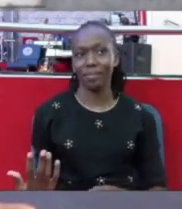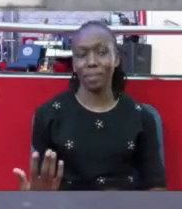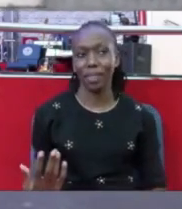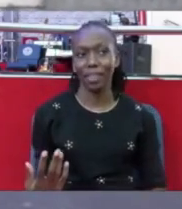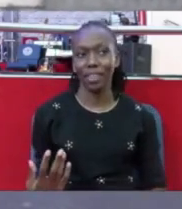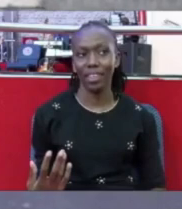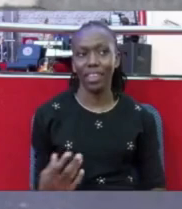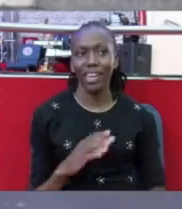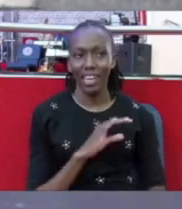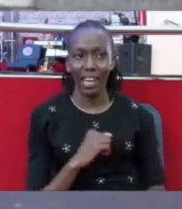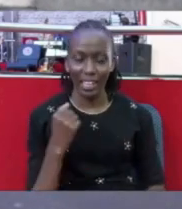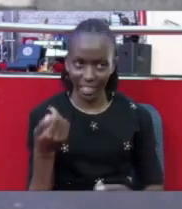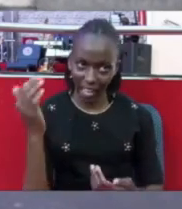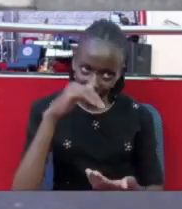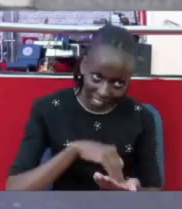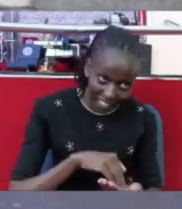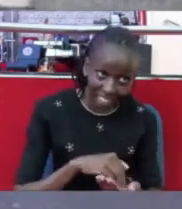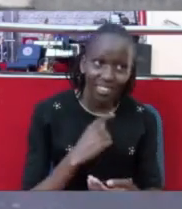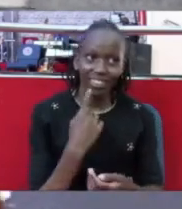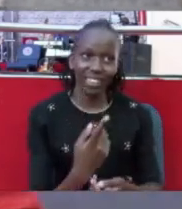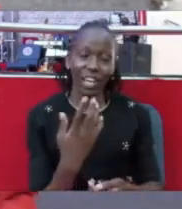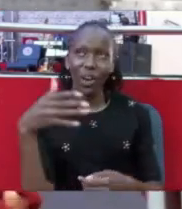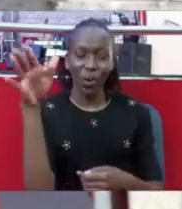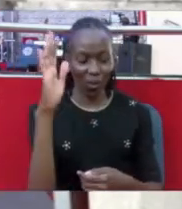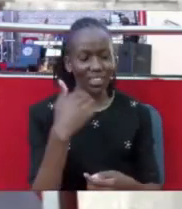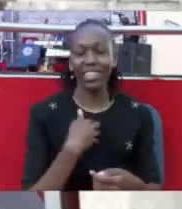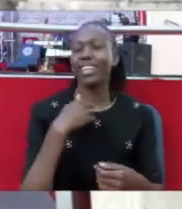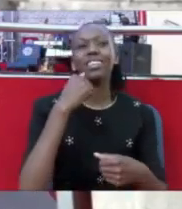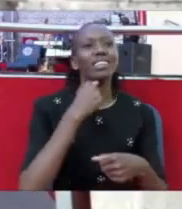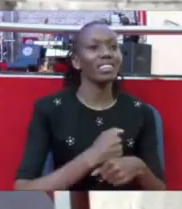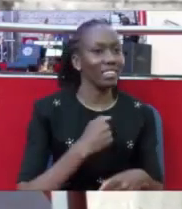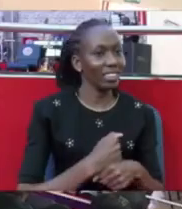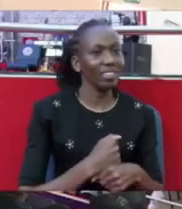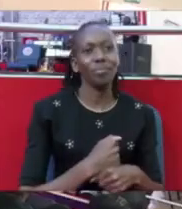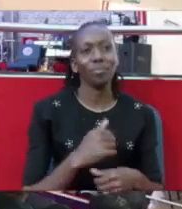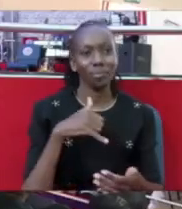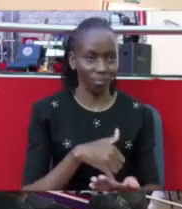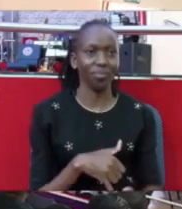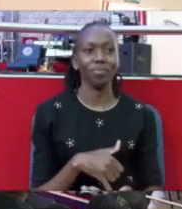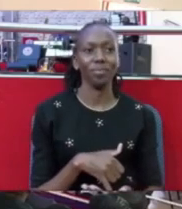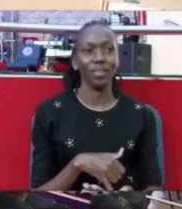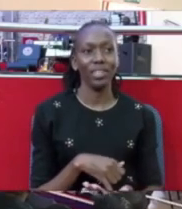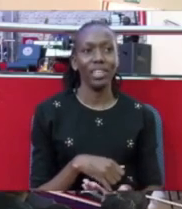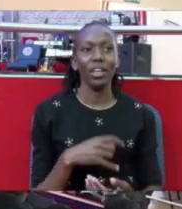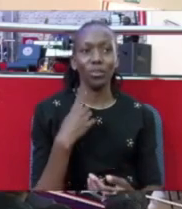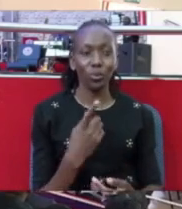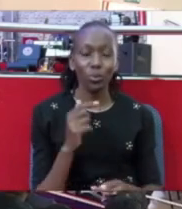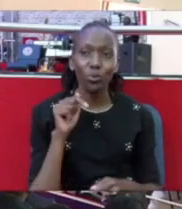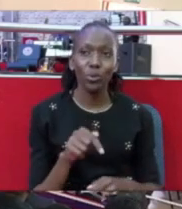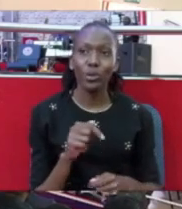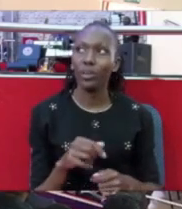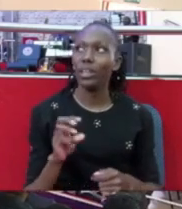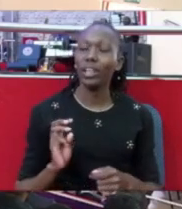the Lord has done it. Na bado nilirudi tena na nikasema kuwa Mungu ametenda. I am coming to tell you this, brethren. Na ninakuja kuambia hivi wapendwa. Because the Lord wants to